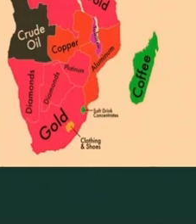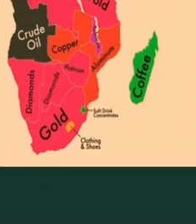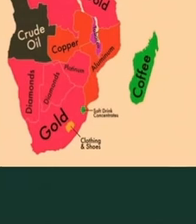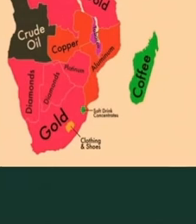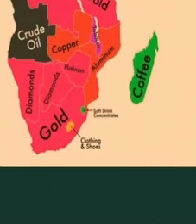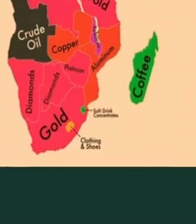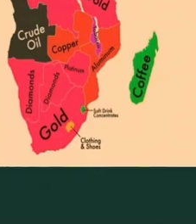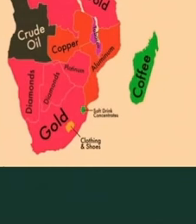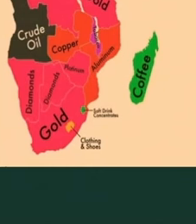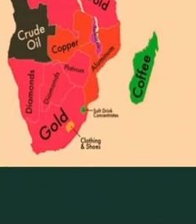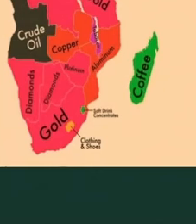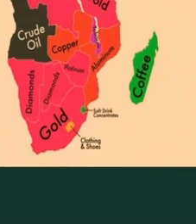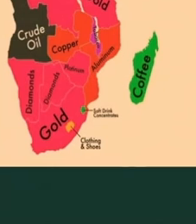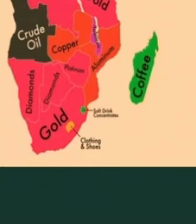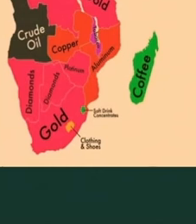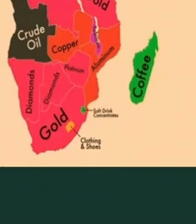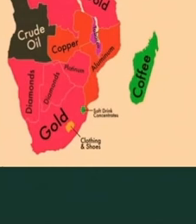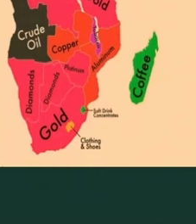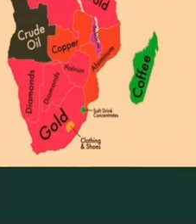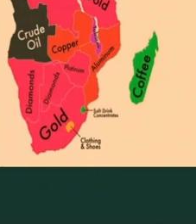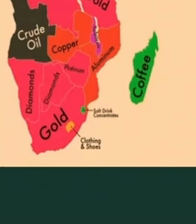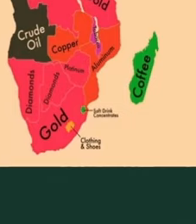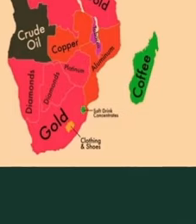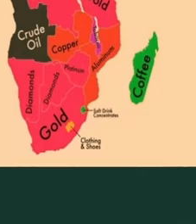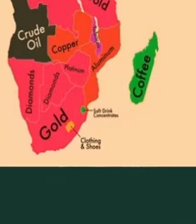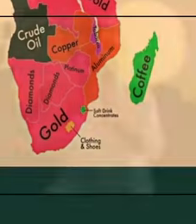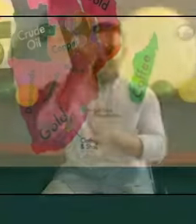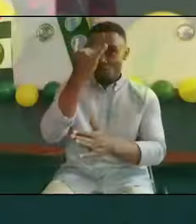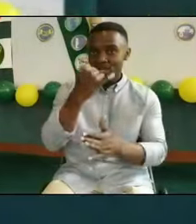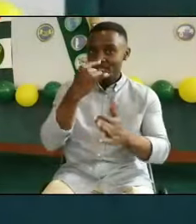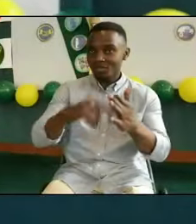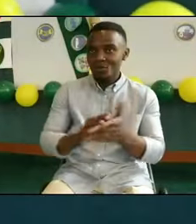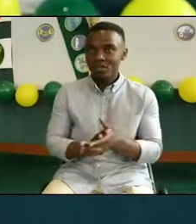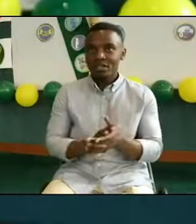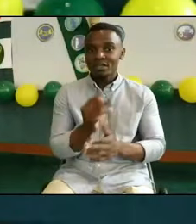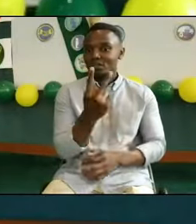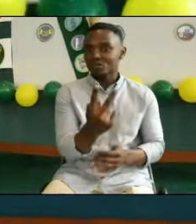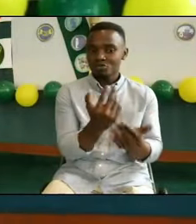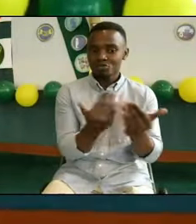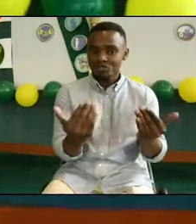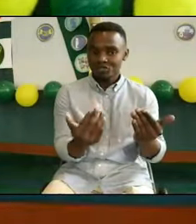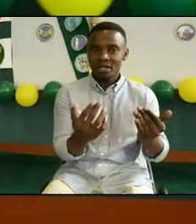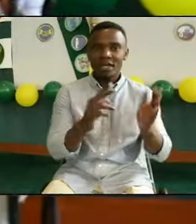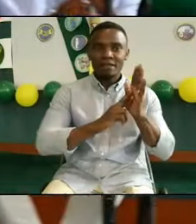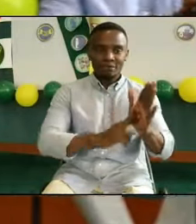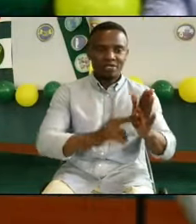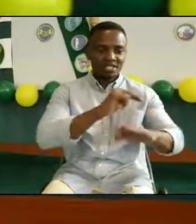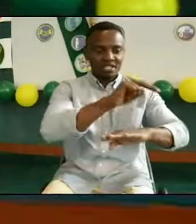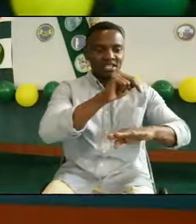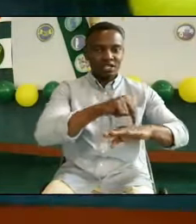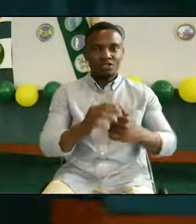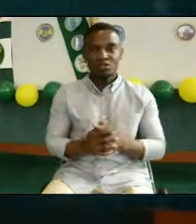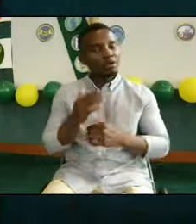in our family. That's why he said, you have two nations in your womb. An individual represents a nation. So